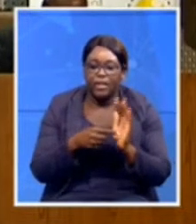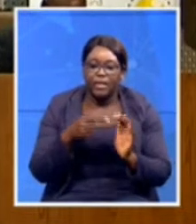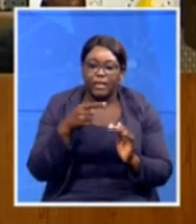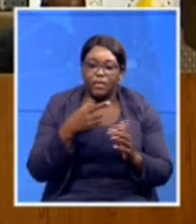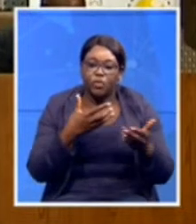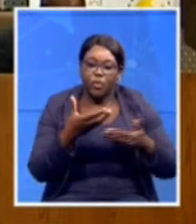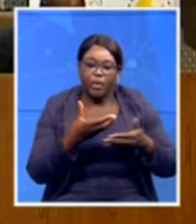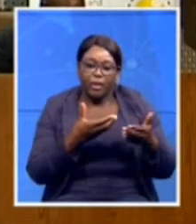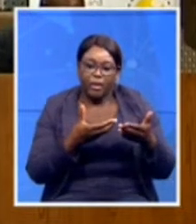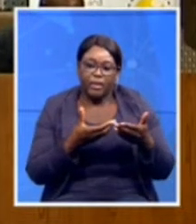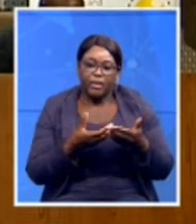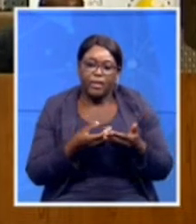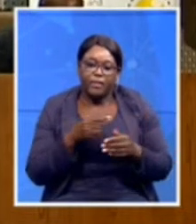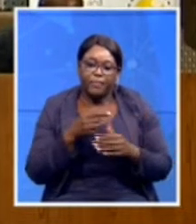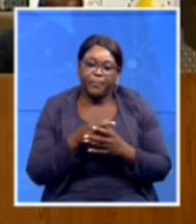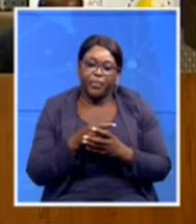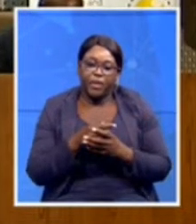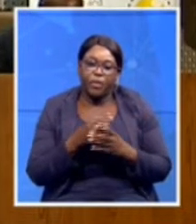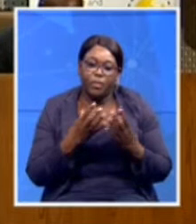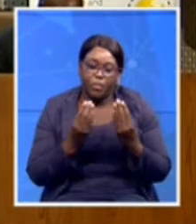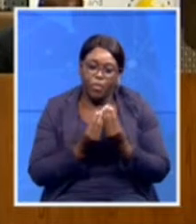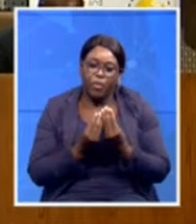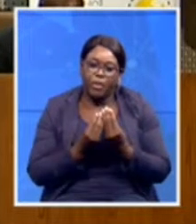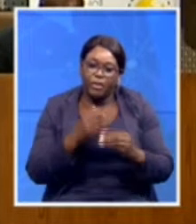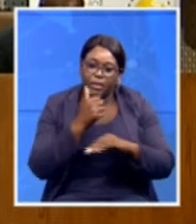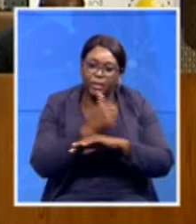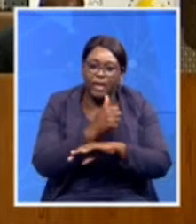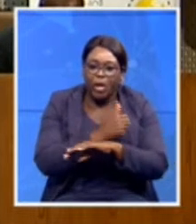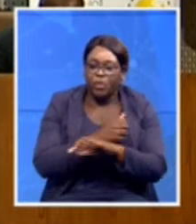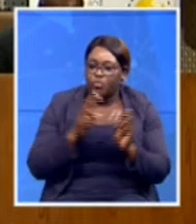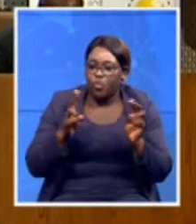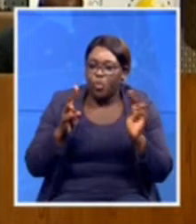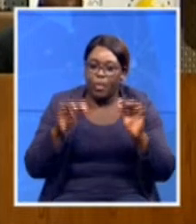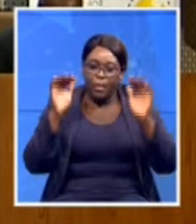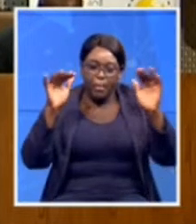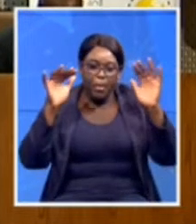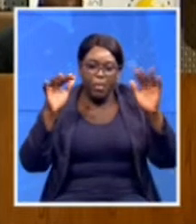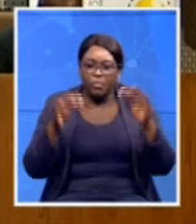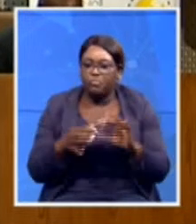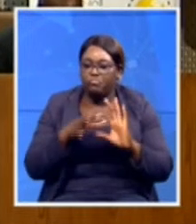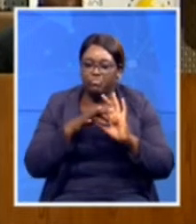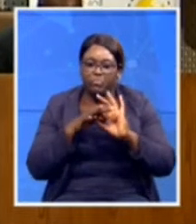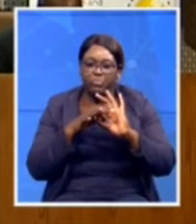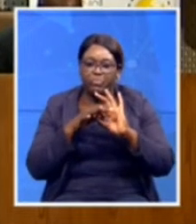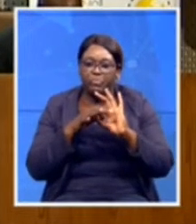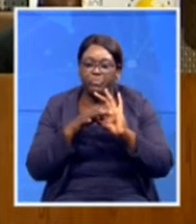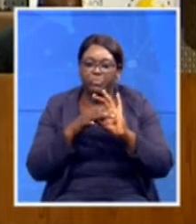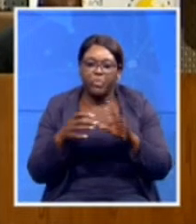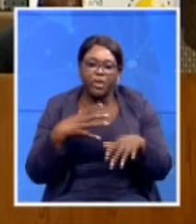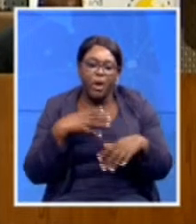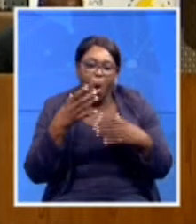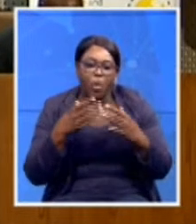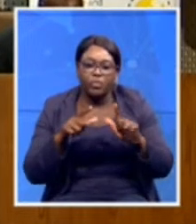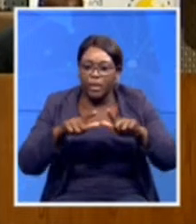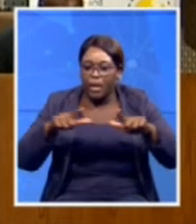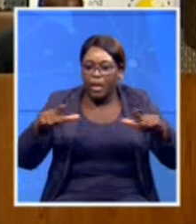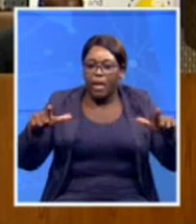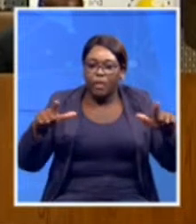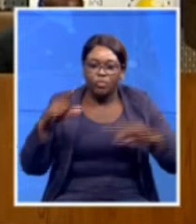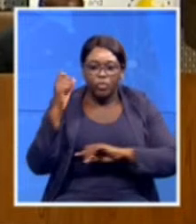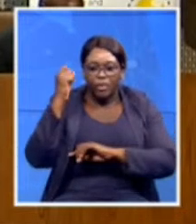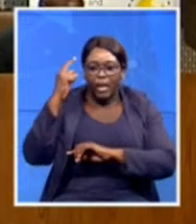stakeholders and ordinary people at home in their own languages to understand the implications of this